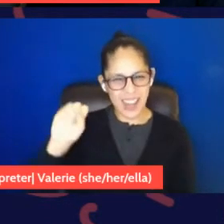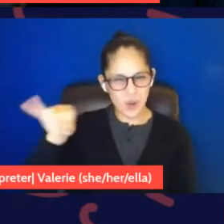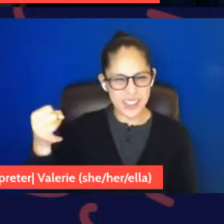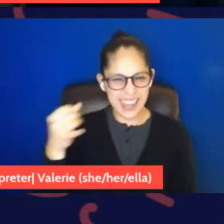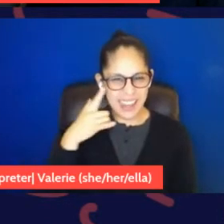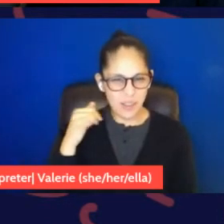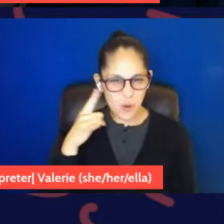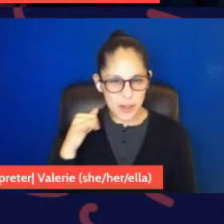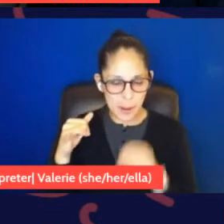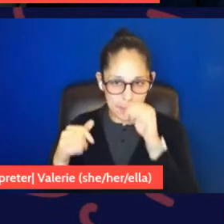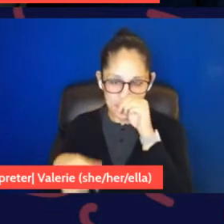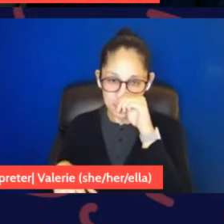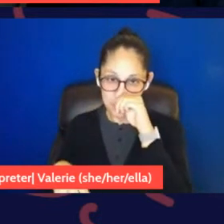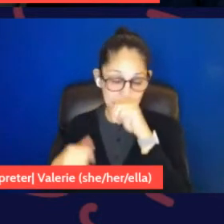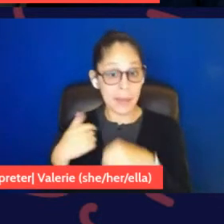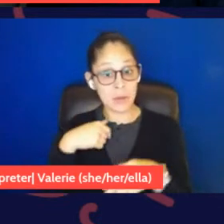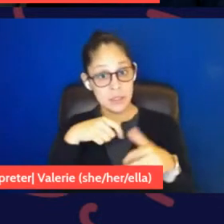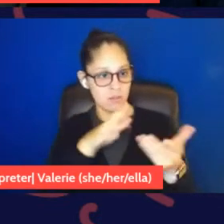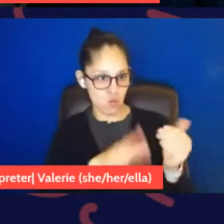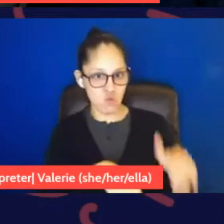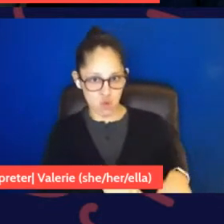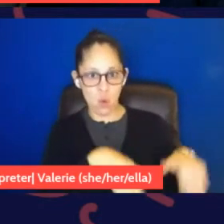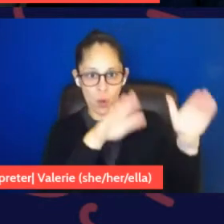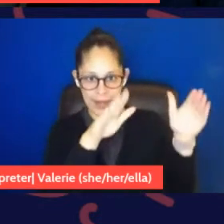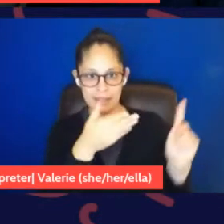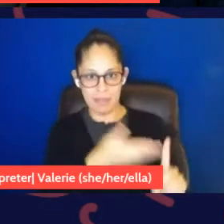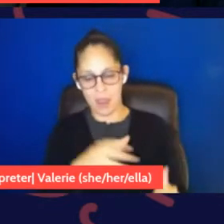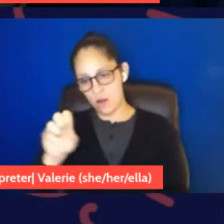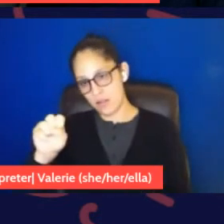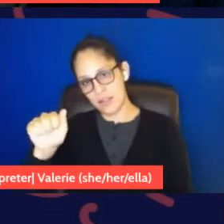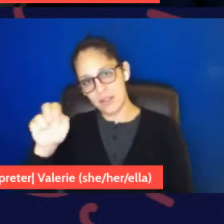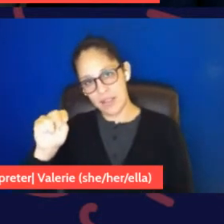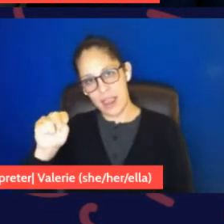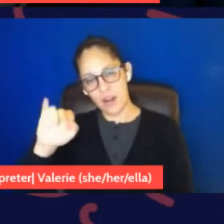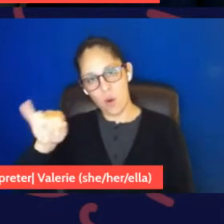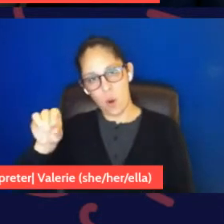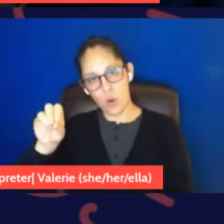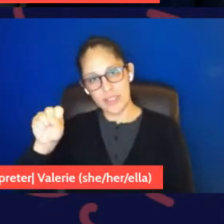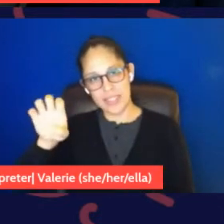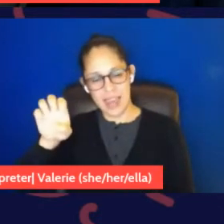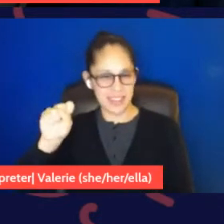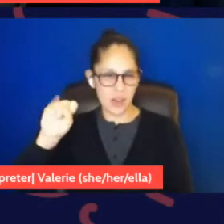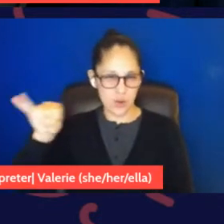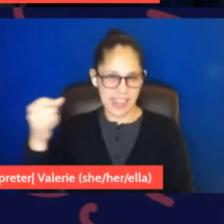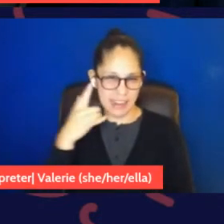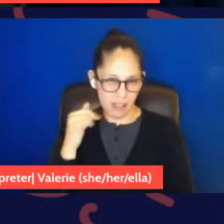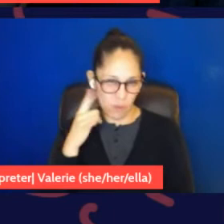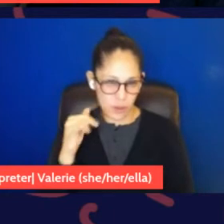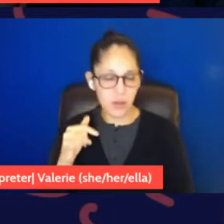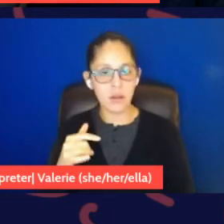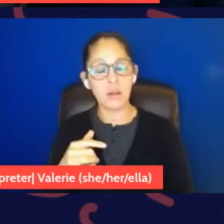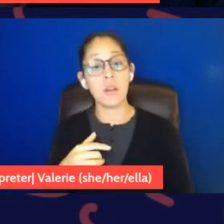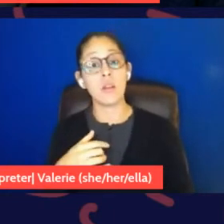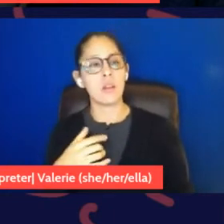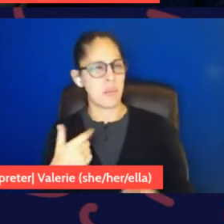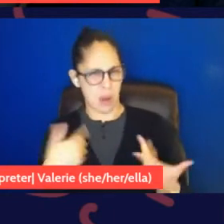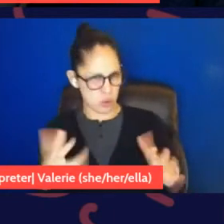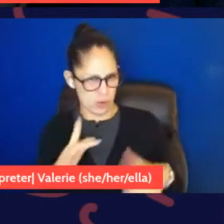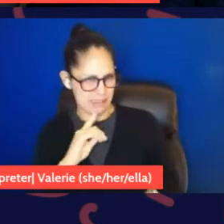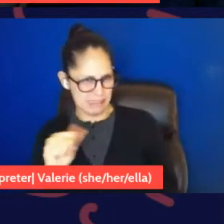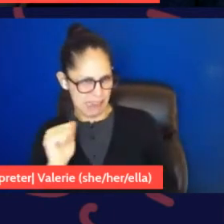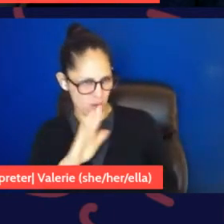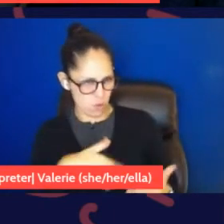I was raised in San Jose, although I arrived there when I was already, I think, about 10 years old. And I have